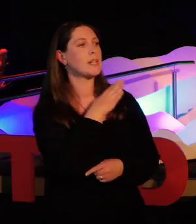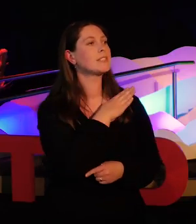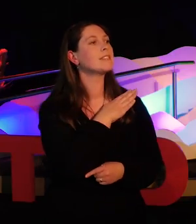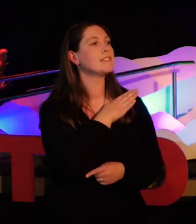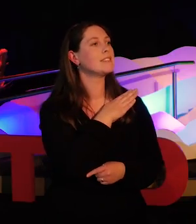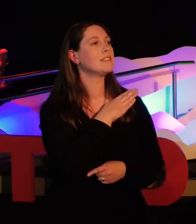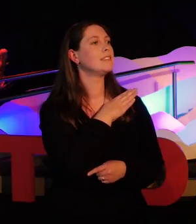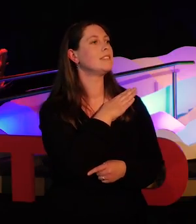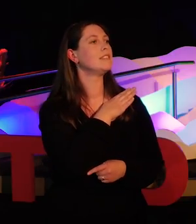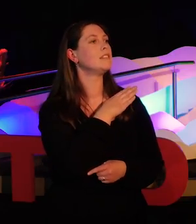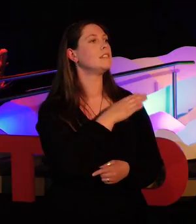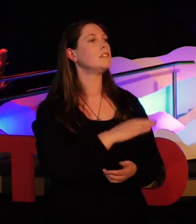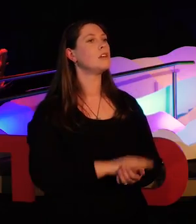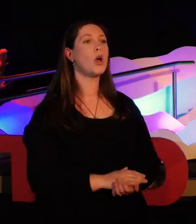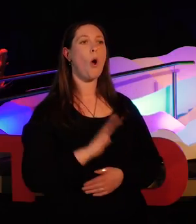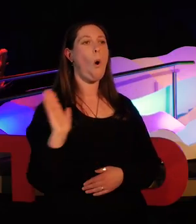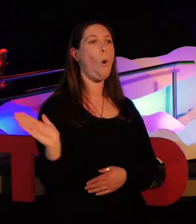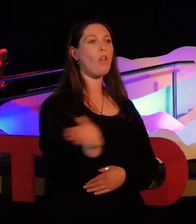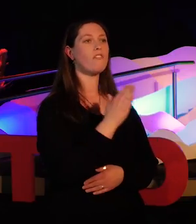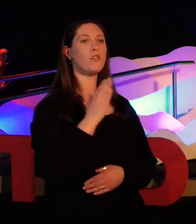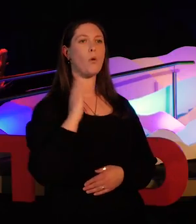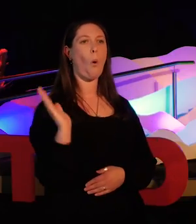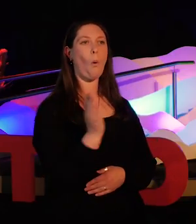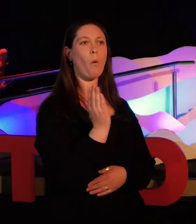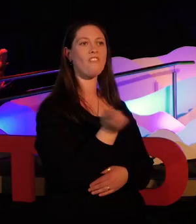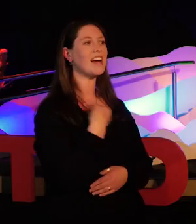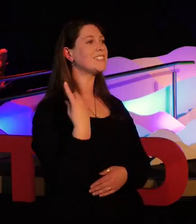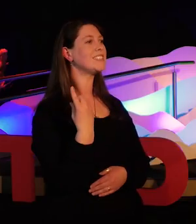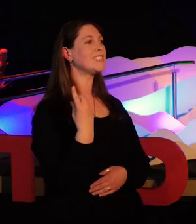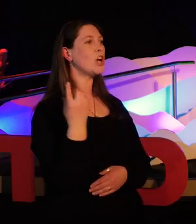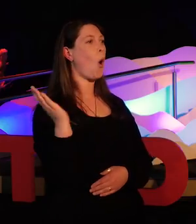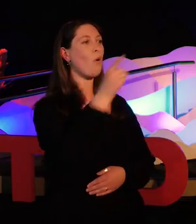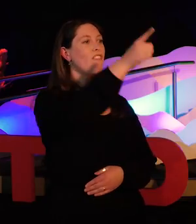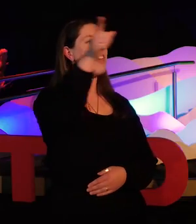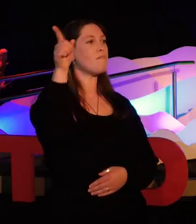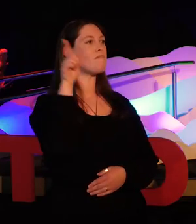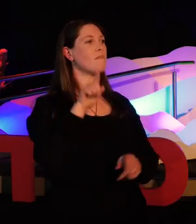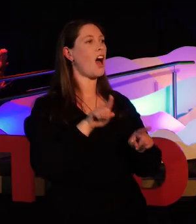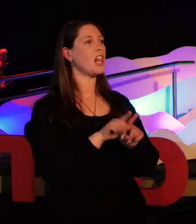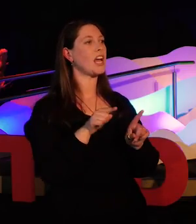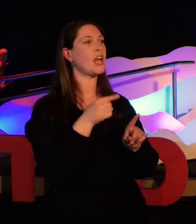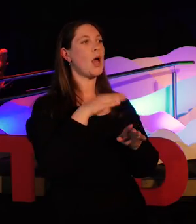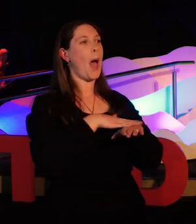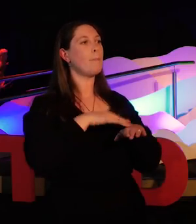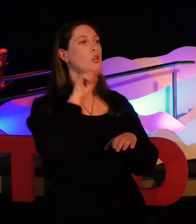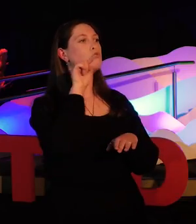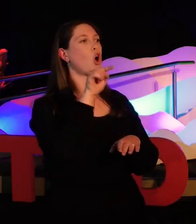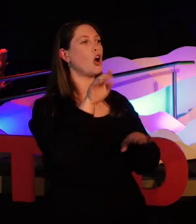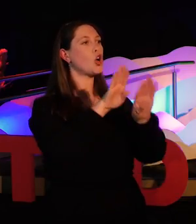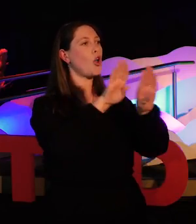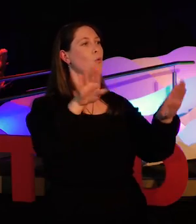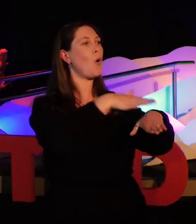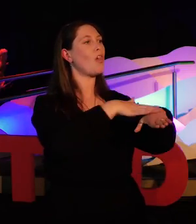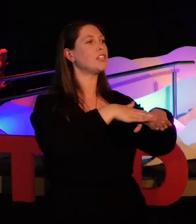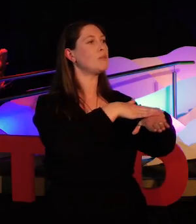notice. Because all of you, all of us, all of them are basically a blue dot on a blue wall. You cannot see